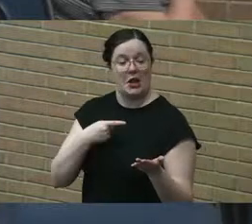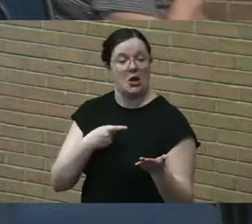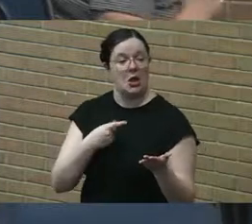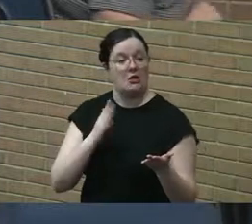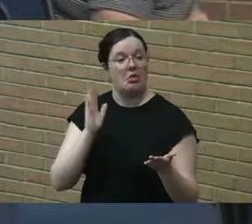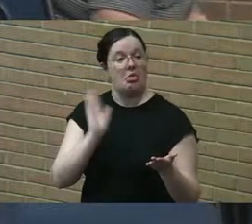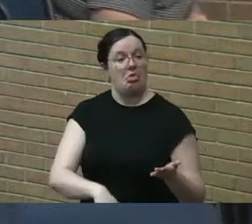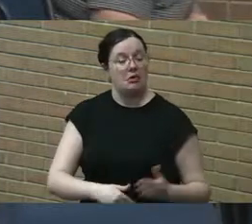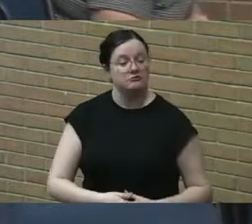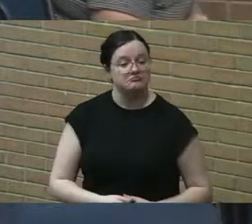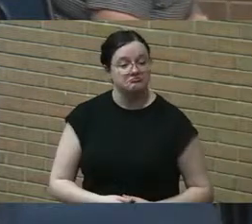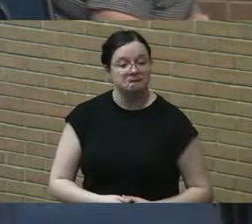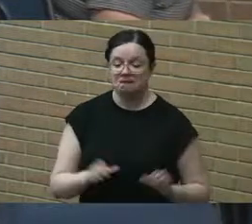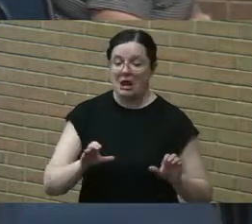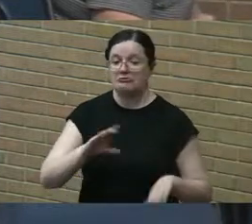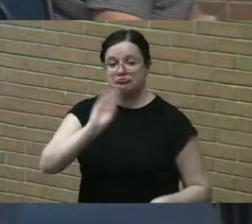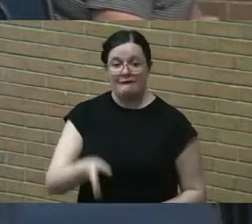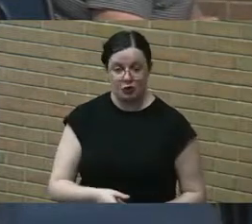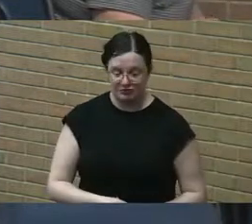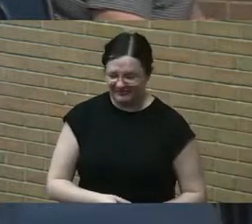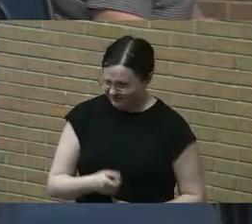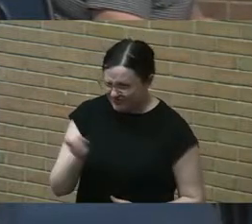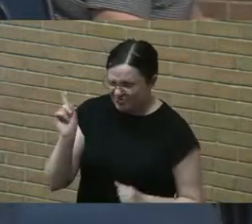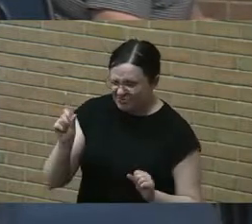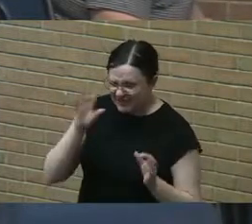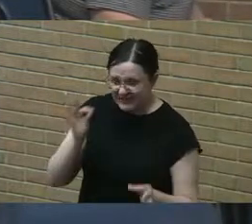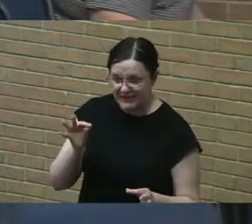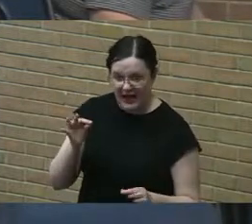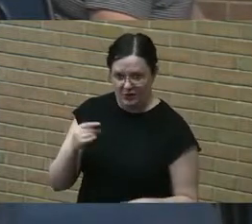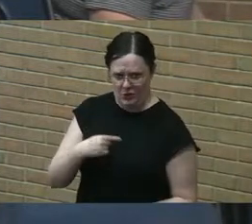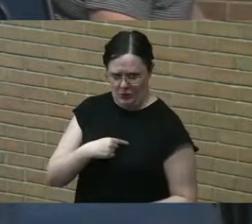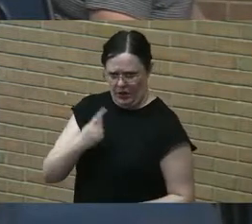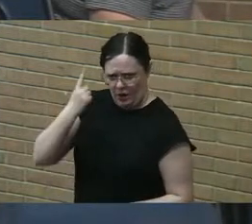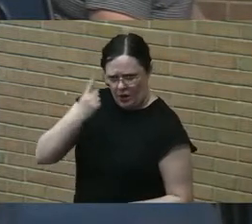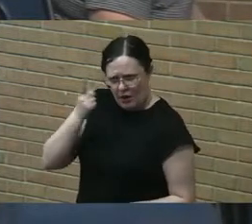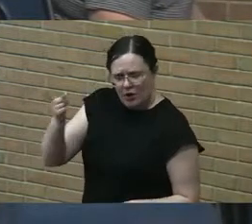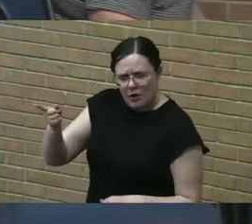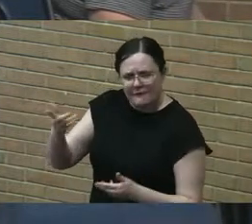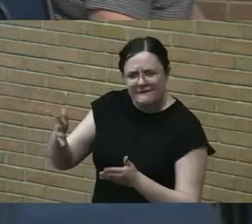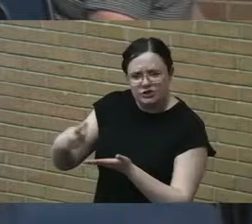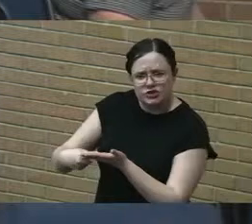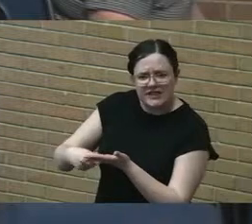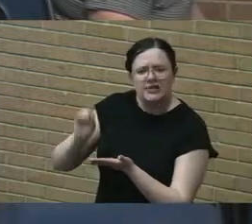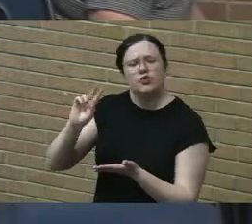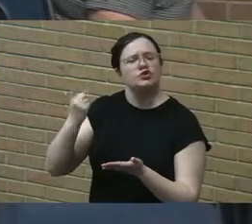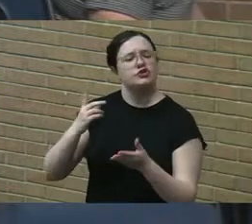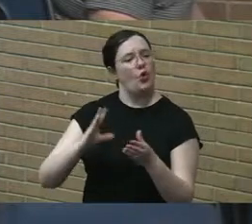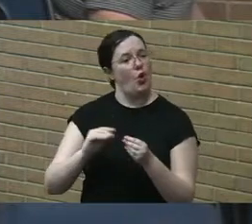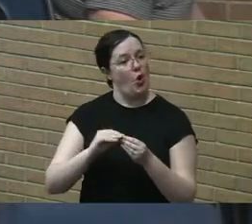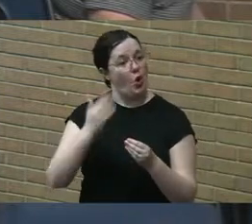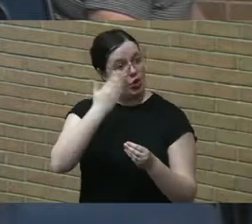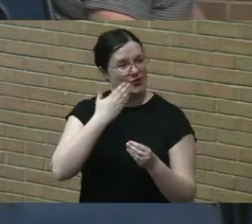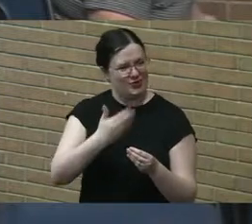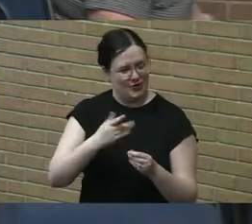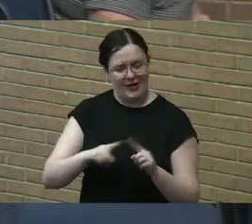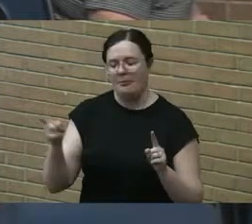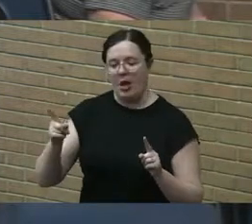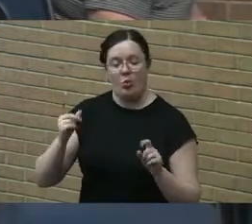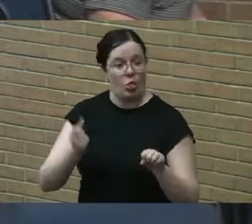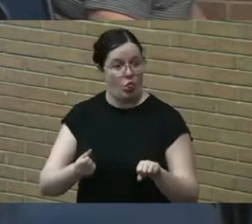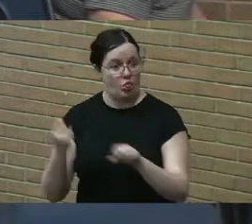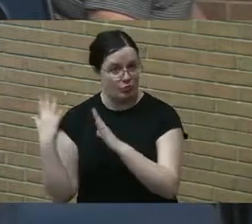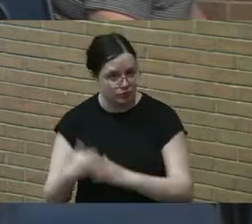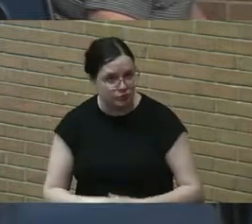action. We have no way of knowing whether you discussed it or just given us lip service here, that you've listened to us for an hour